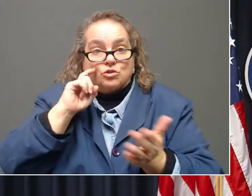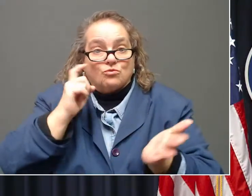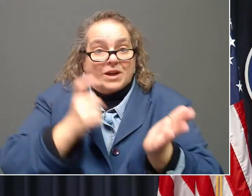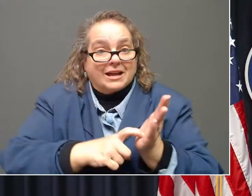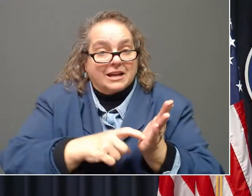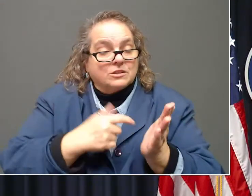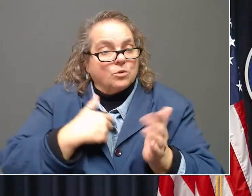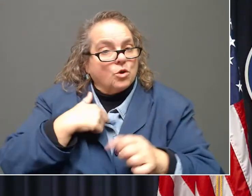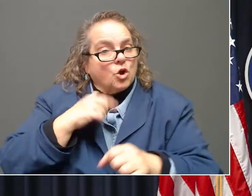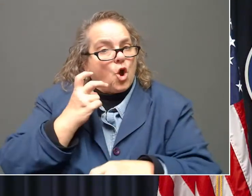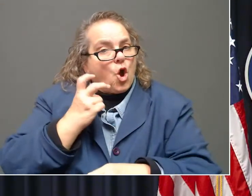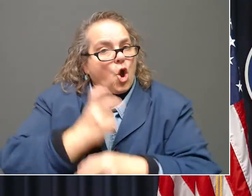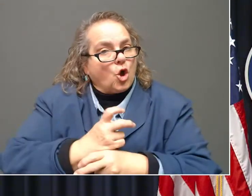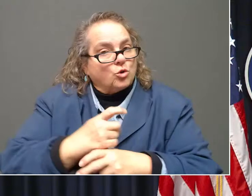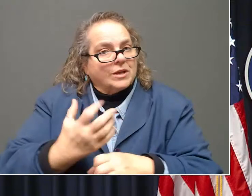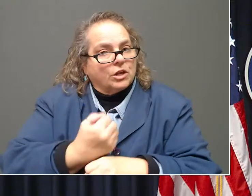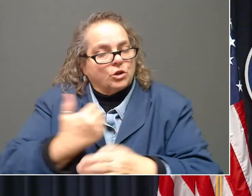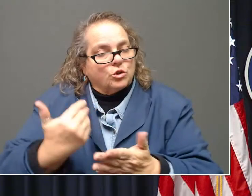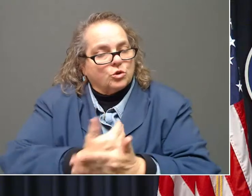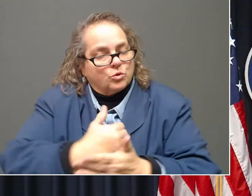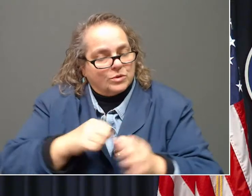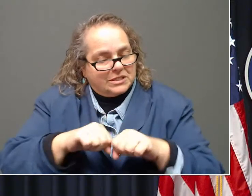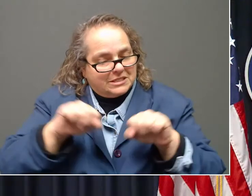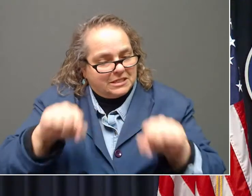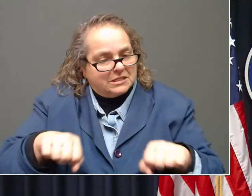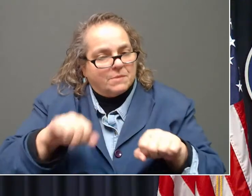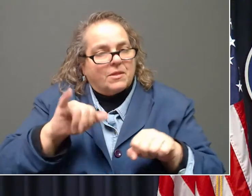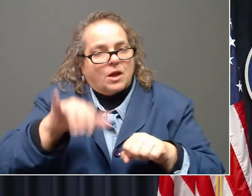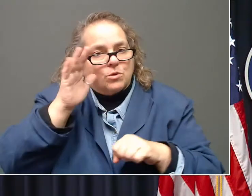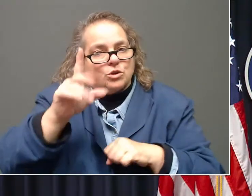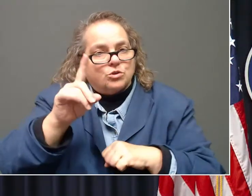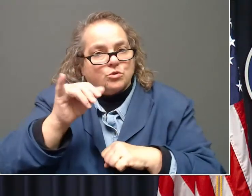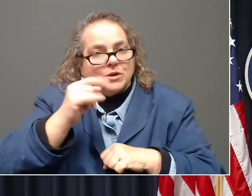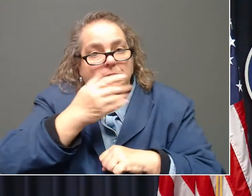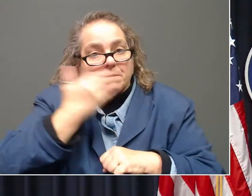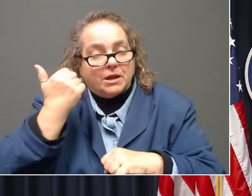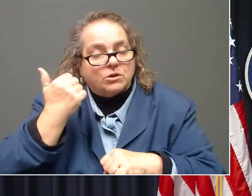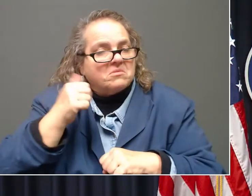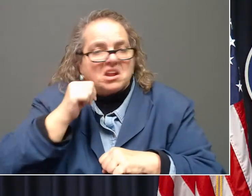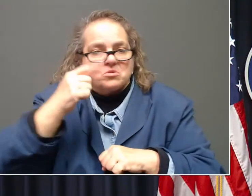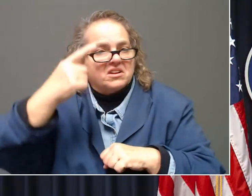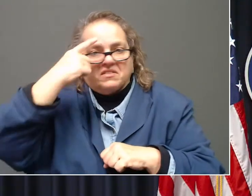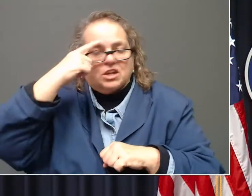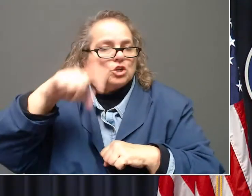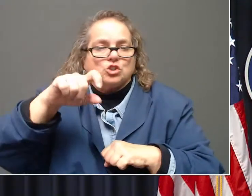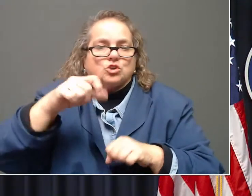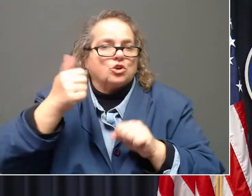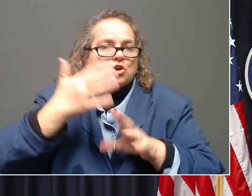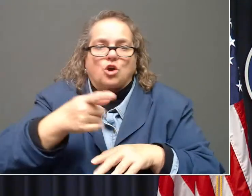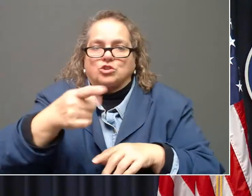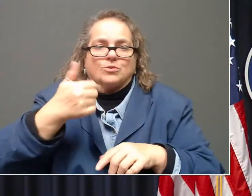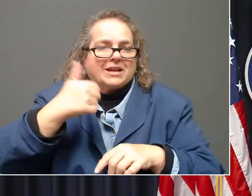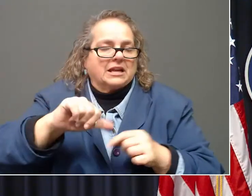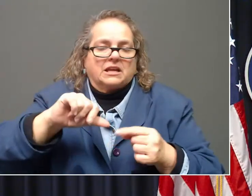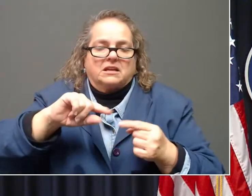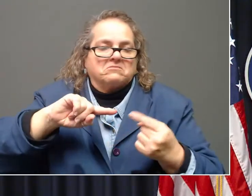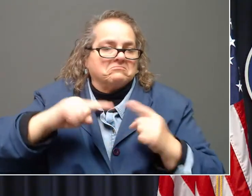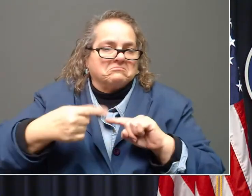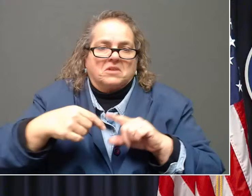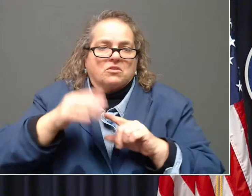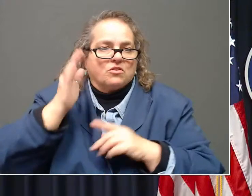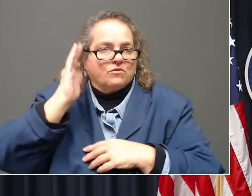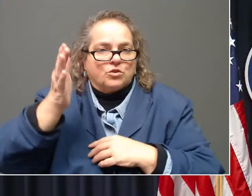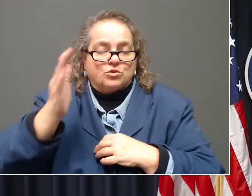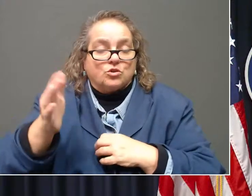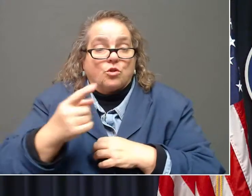you send the thing back, the check back, let's say, should one be issued, if you in the future have to file for unemployment, is that going to make